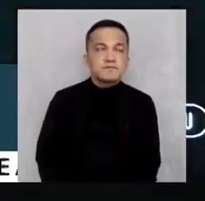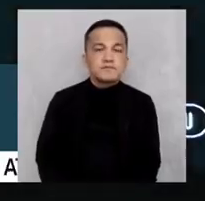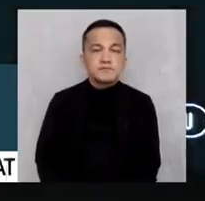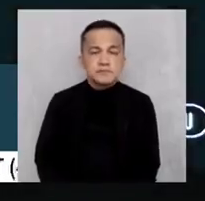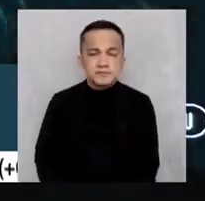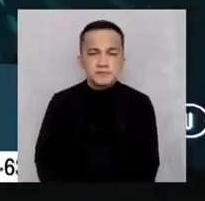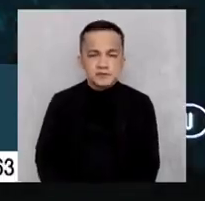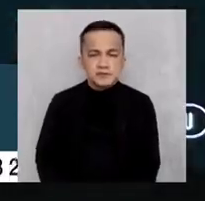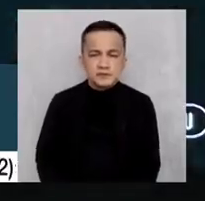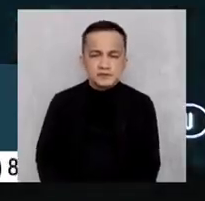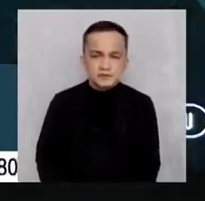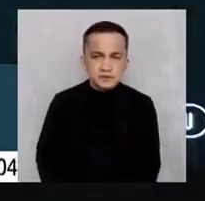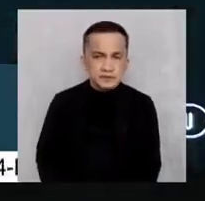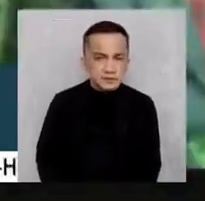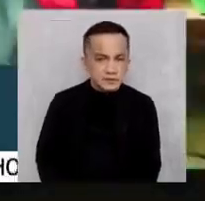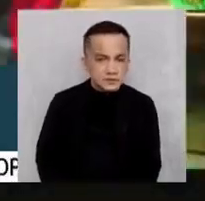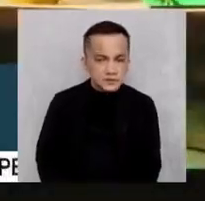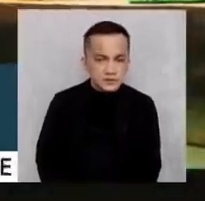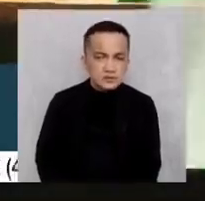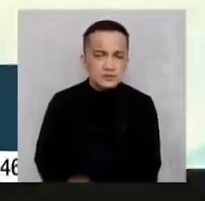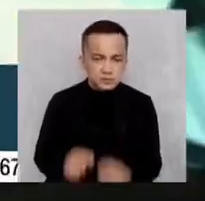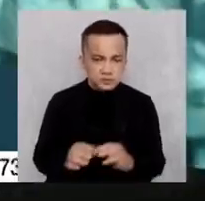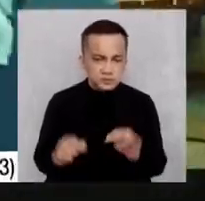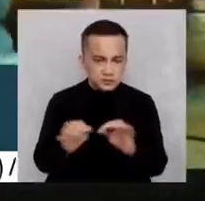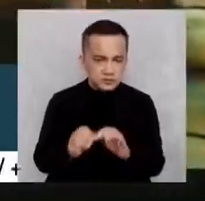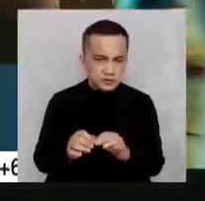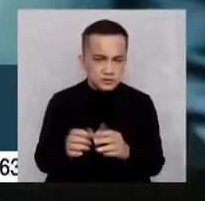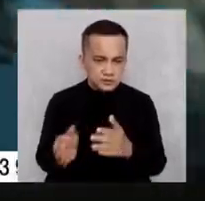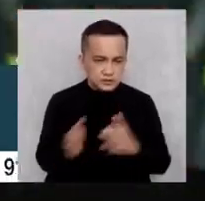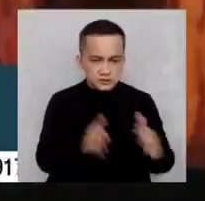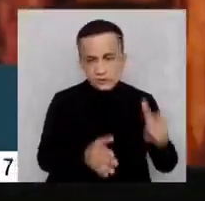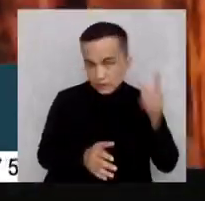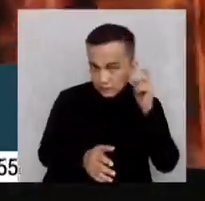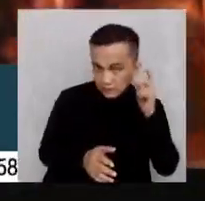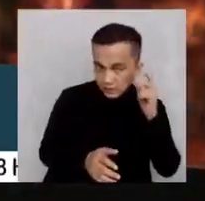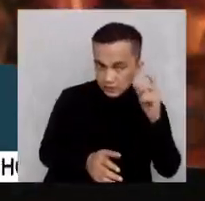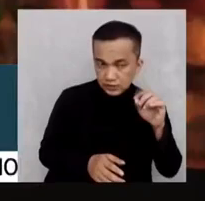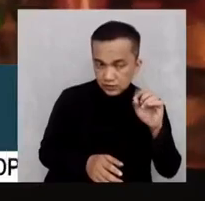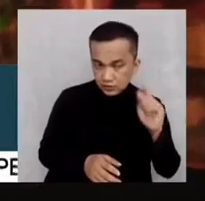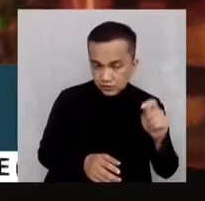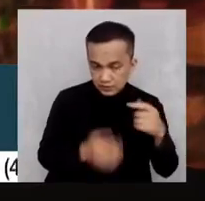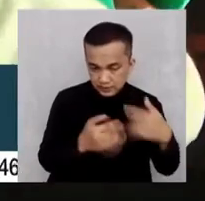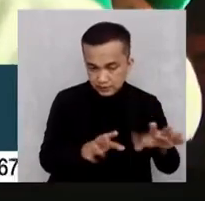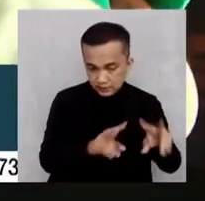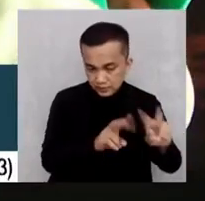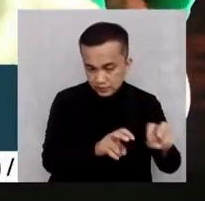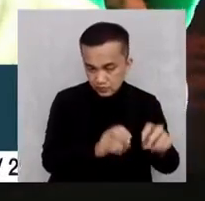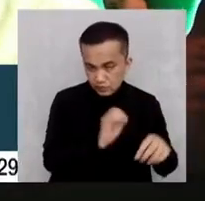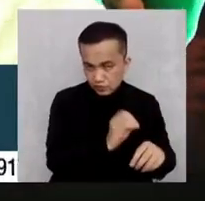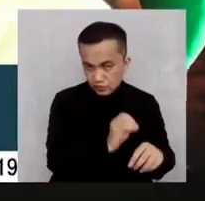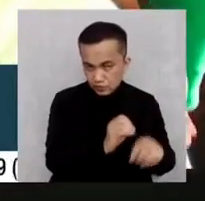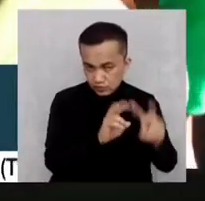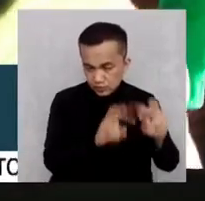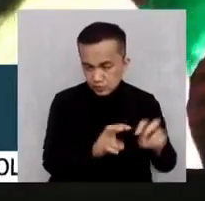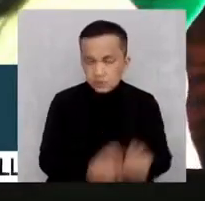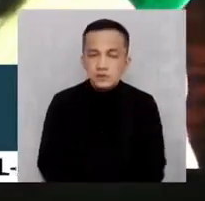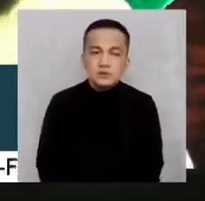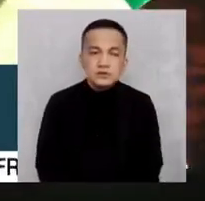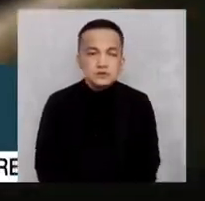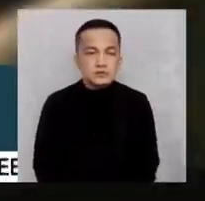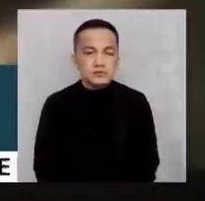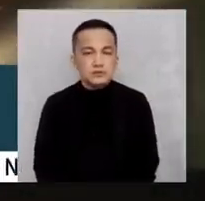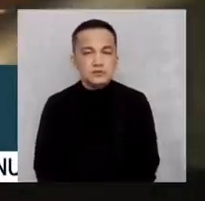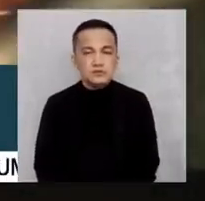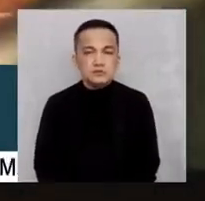hear the side of DOT after their investigation, because I heard they also doing their own internal investigation. So